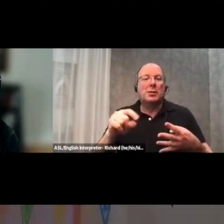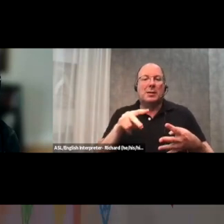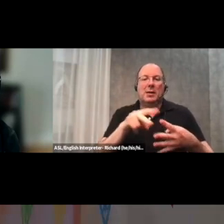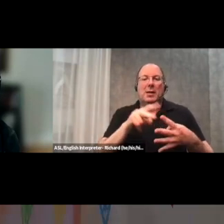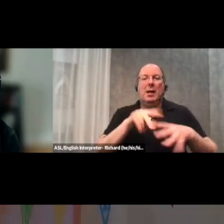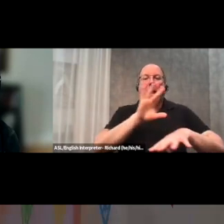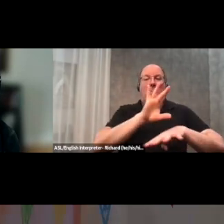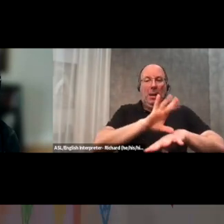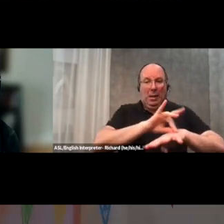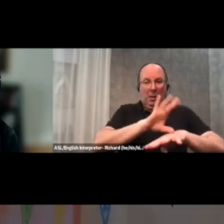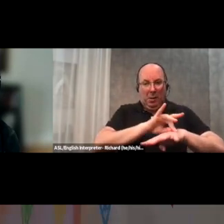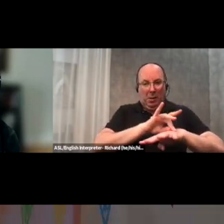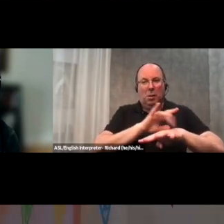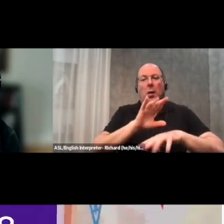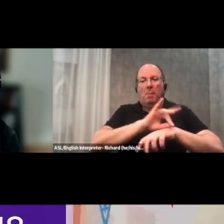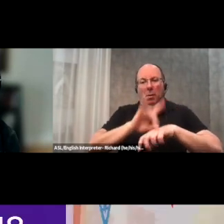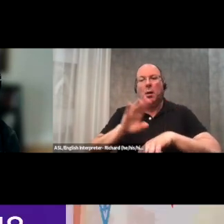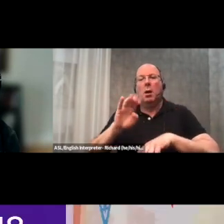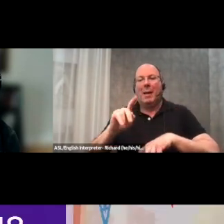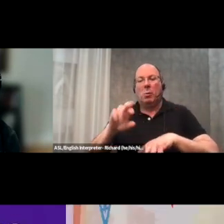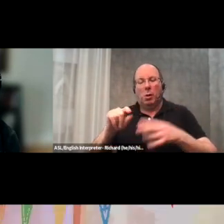is parasitic.